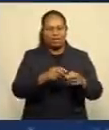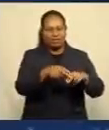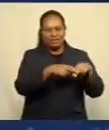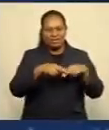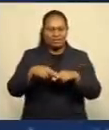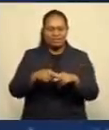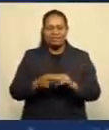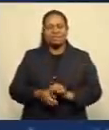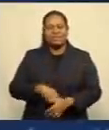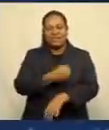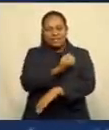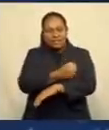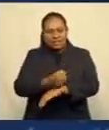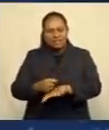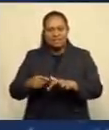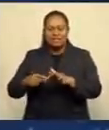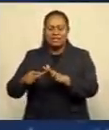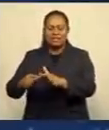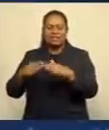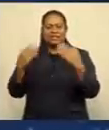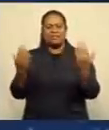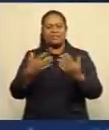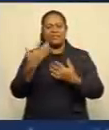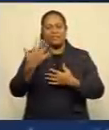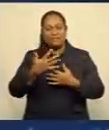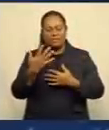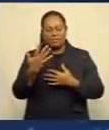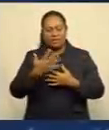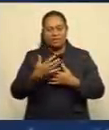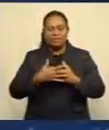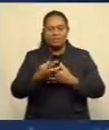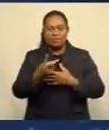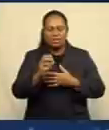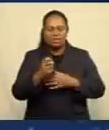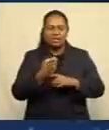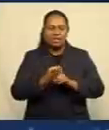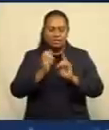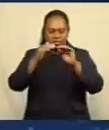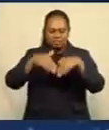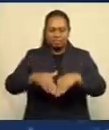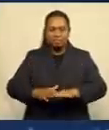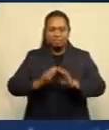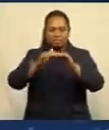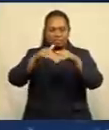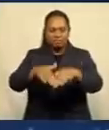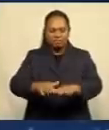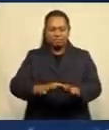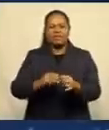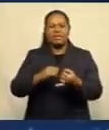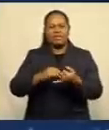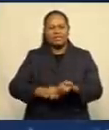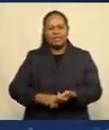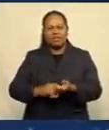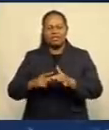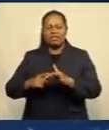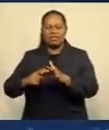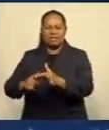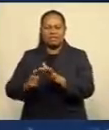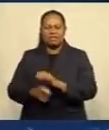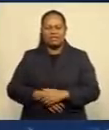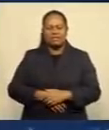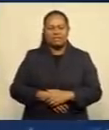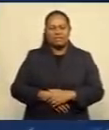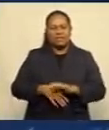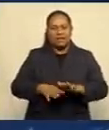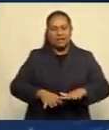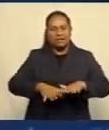At sea, easterly winds 15 to 20 knots, moderate to rough seas, moderate southerly swells. High tide